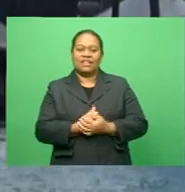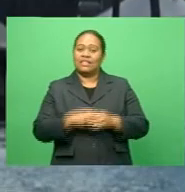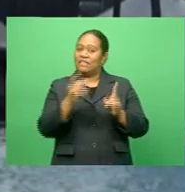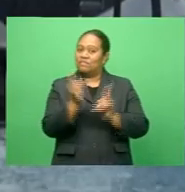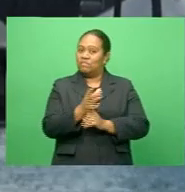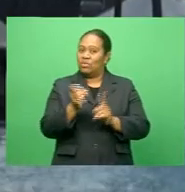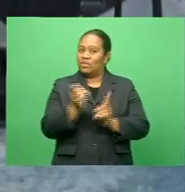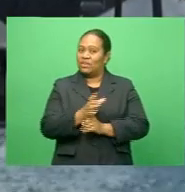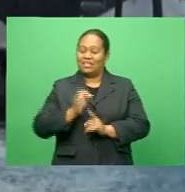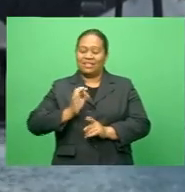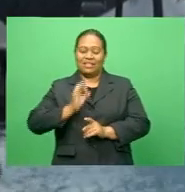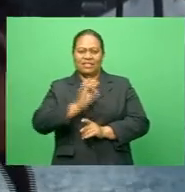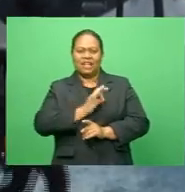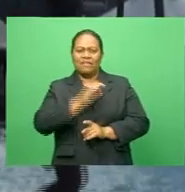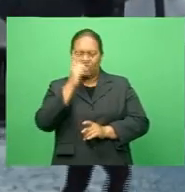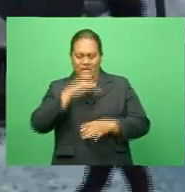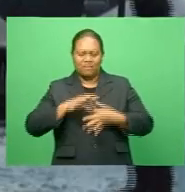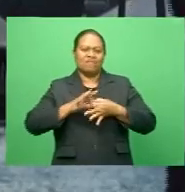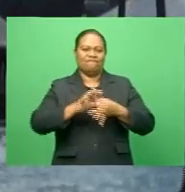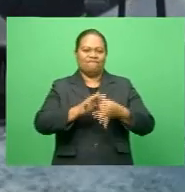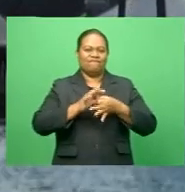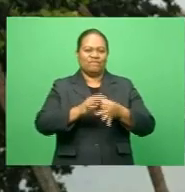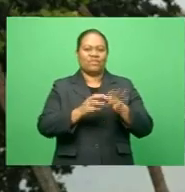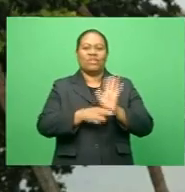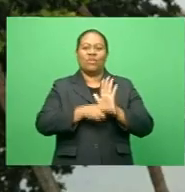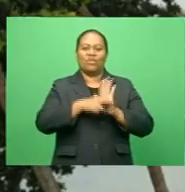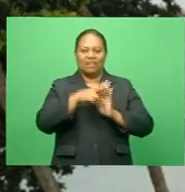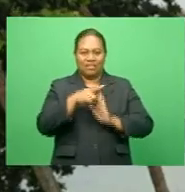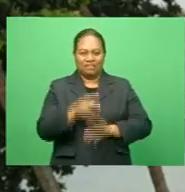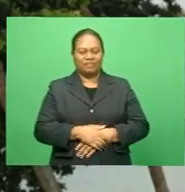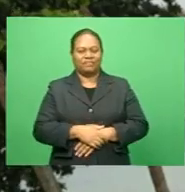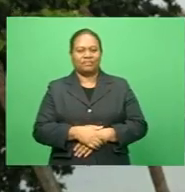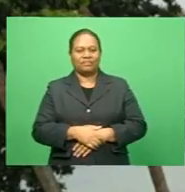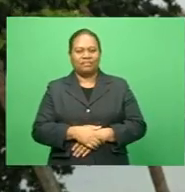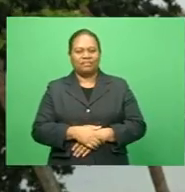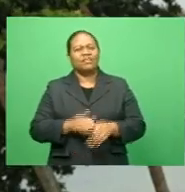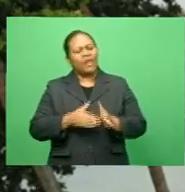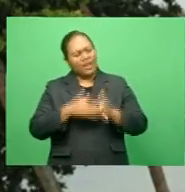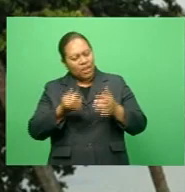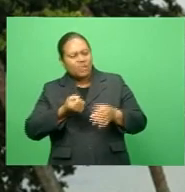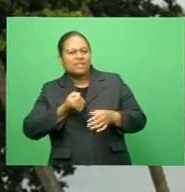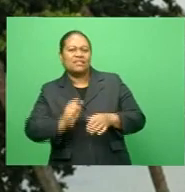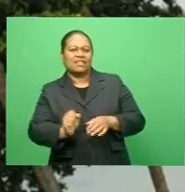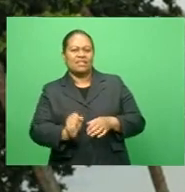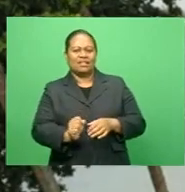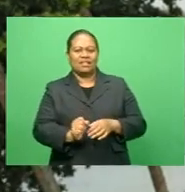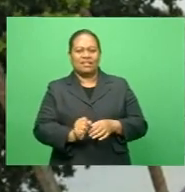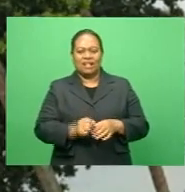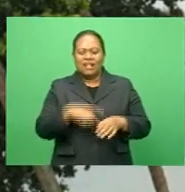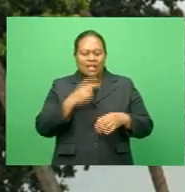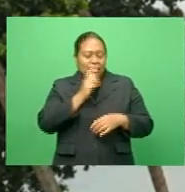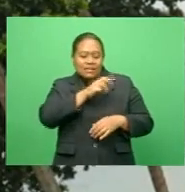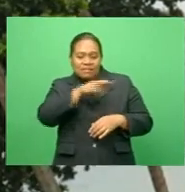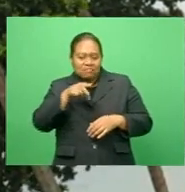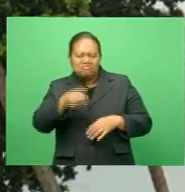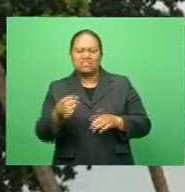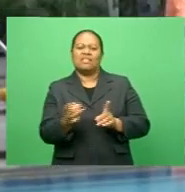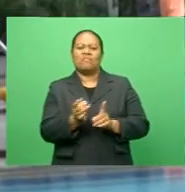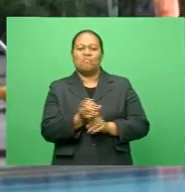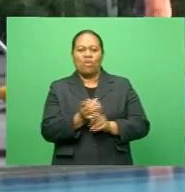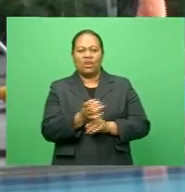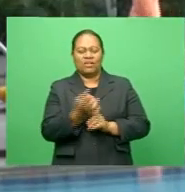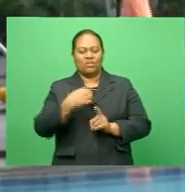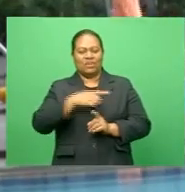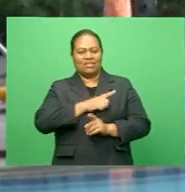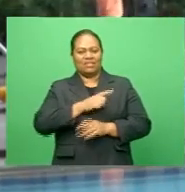their staff still feel connected to the resort. They know we still really value them and that we can't wait to see them back. And we also get to catch up for some laughs.